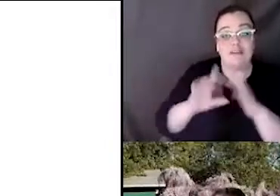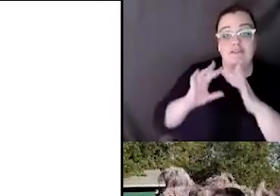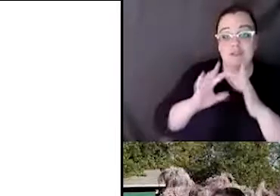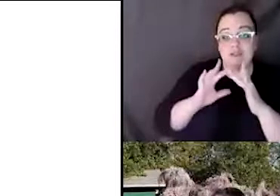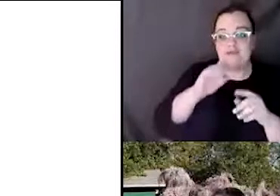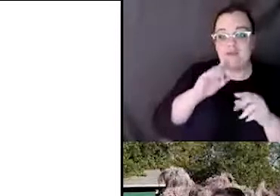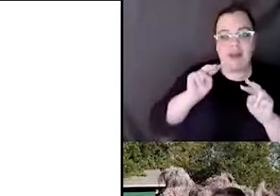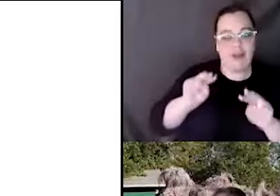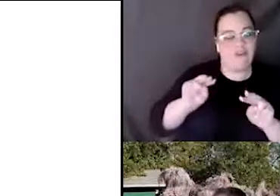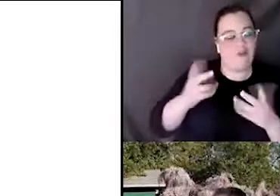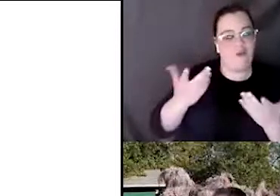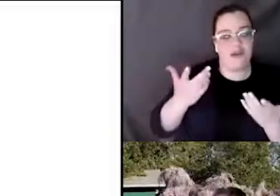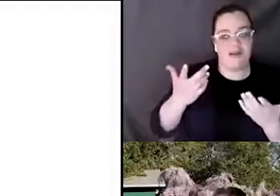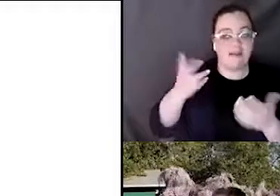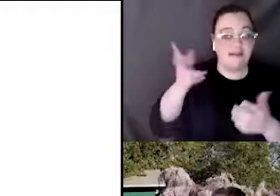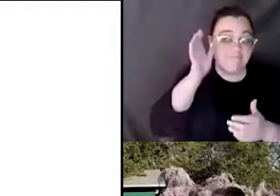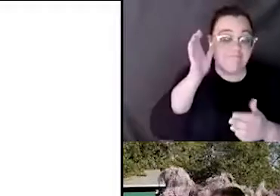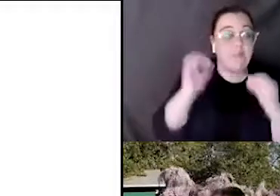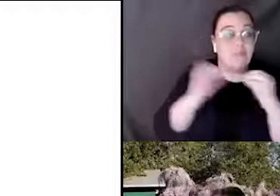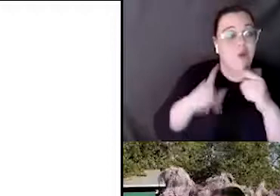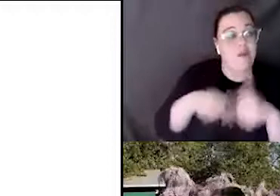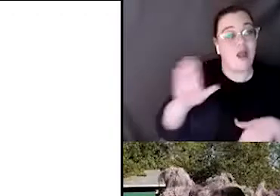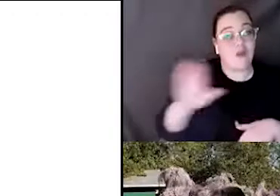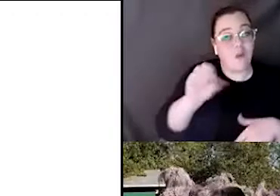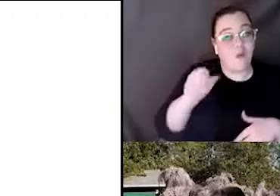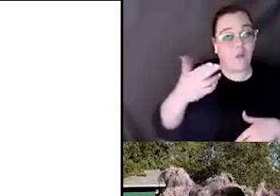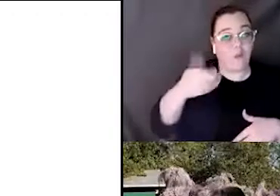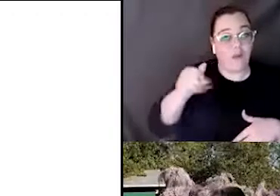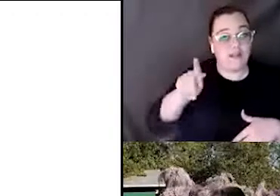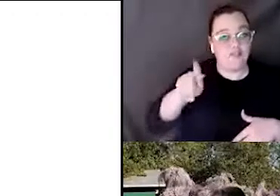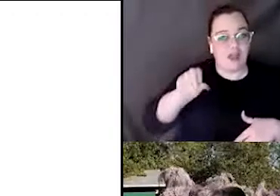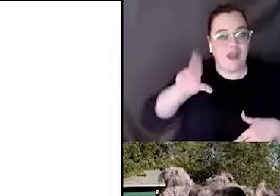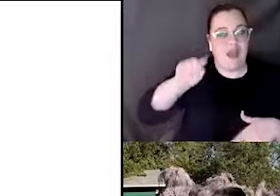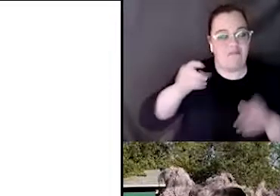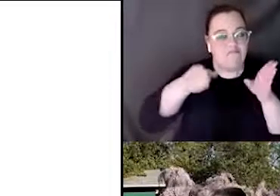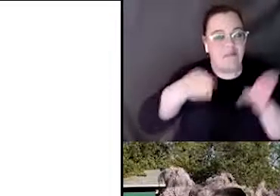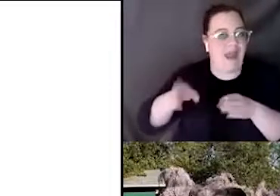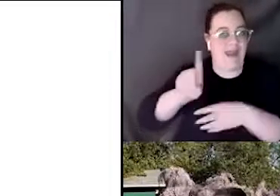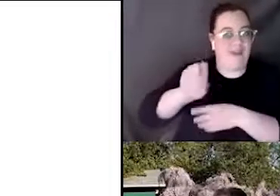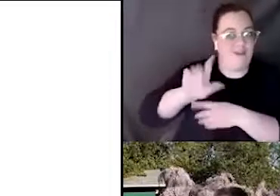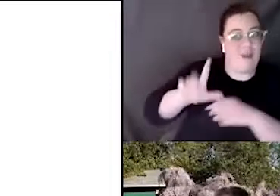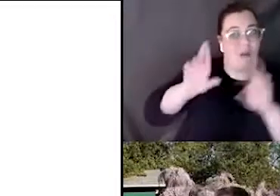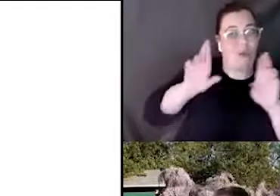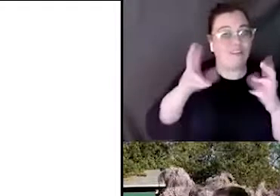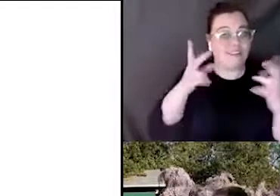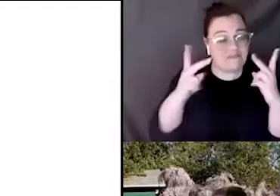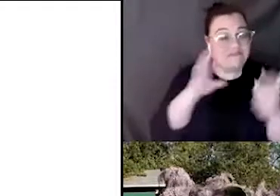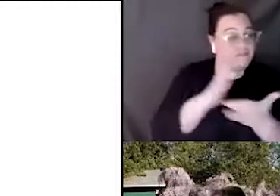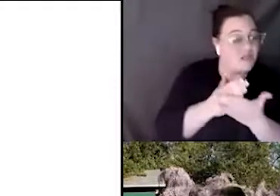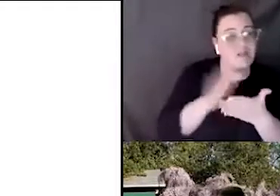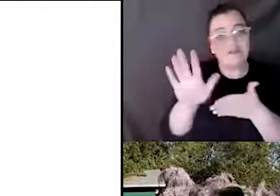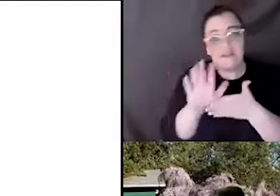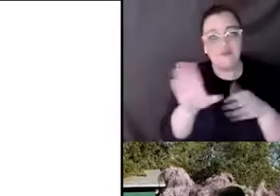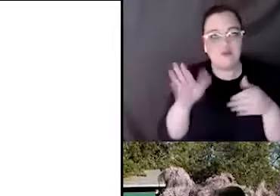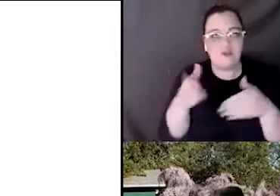hearing all about your ShakeOut plans and drills, and hopefully pictures and videos to share at